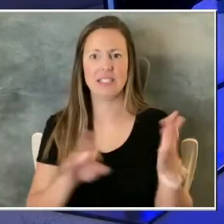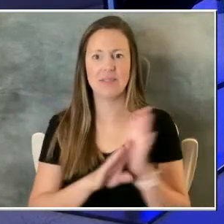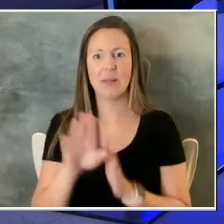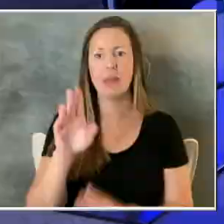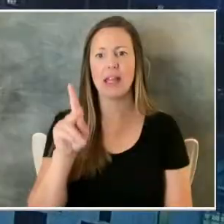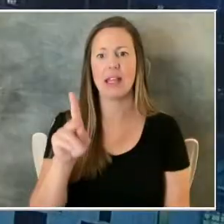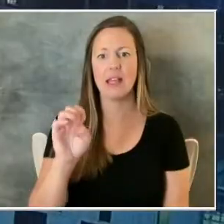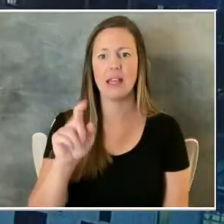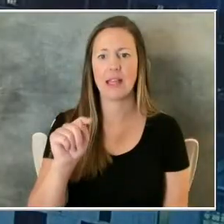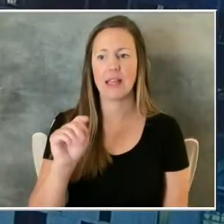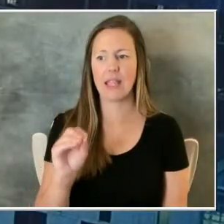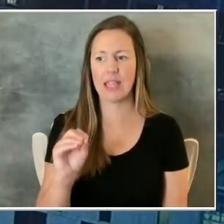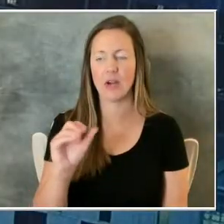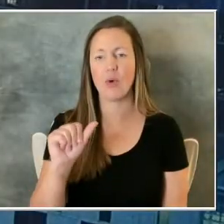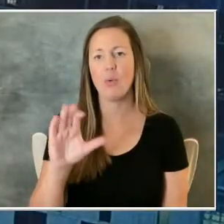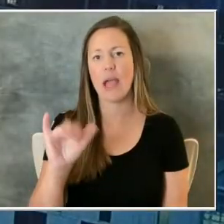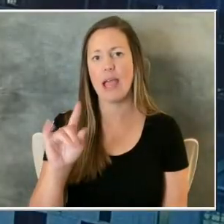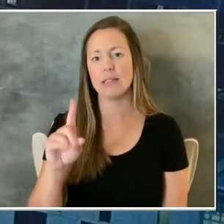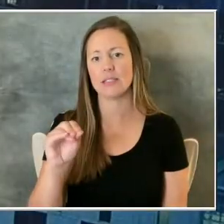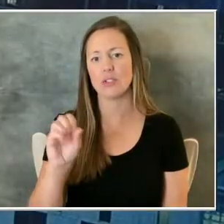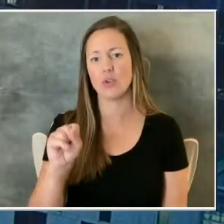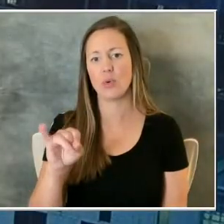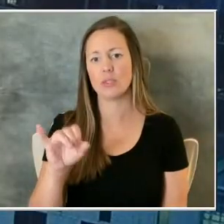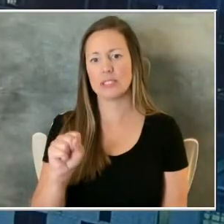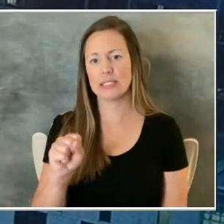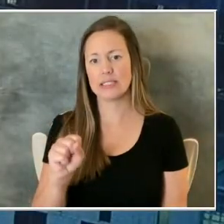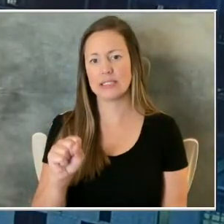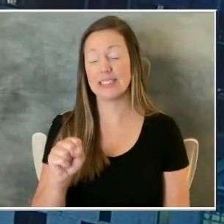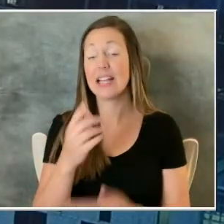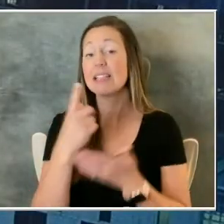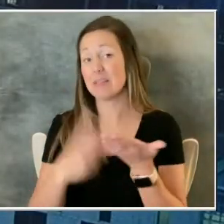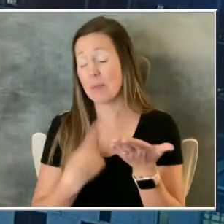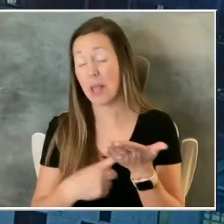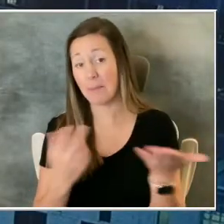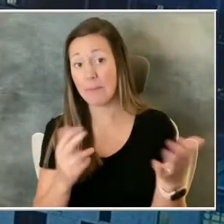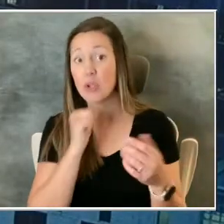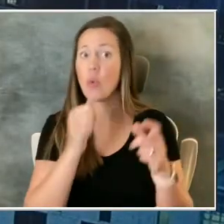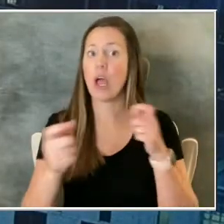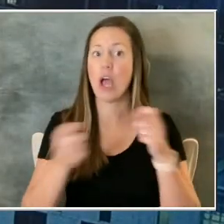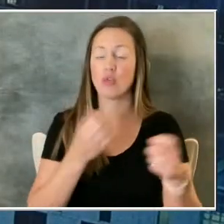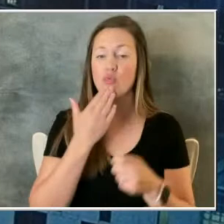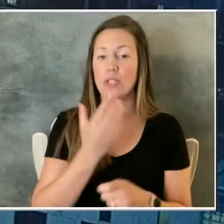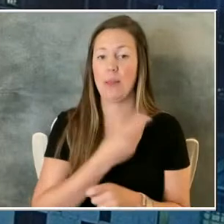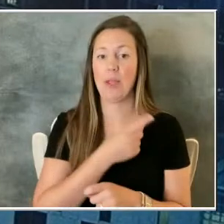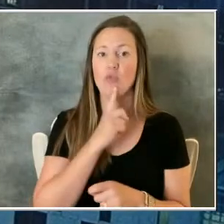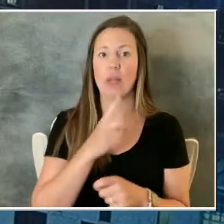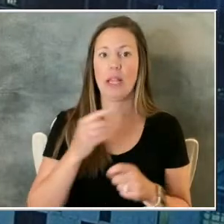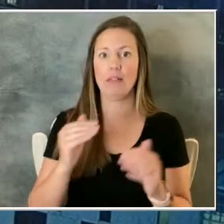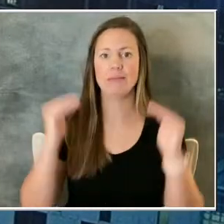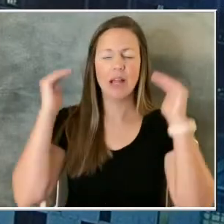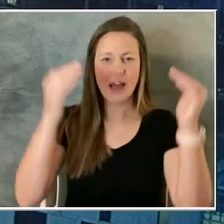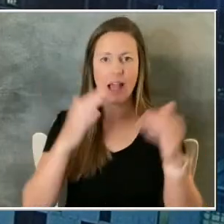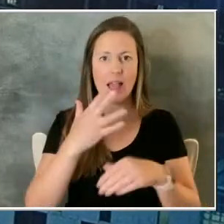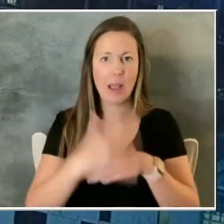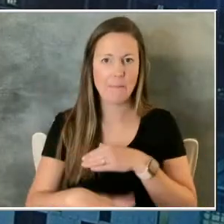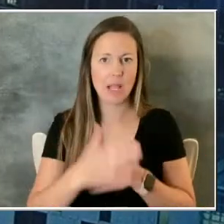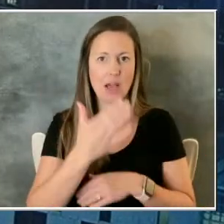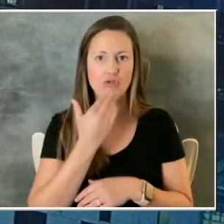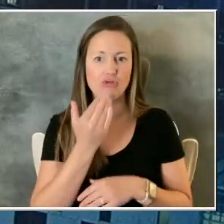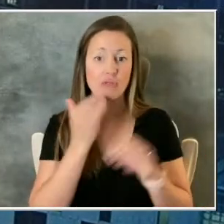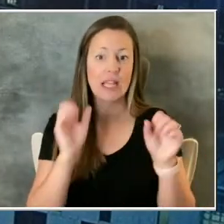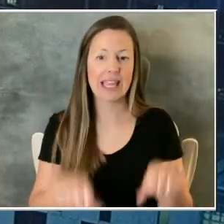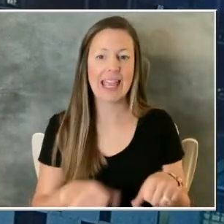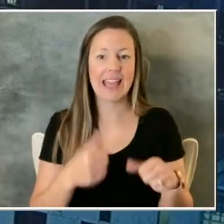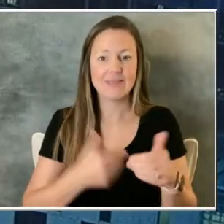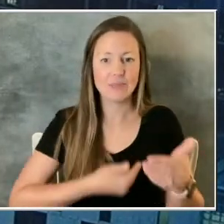So uncontrolled diabetes and very, very high blood sugars can progressively lead to diabetic